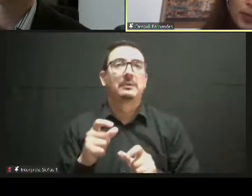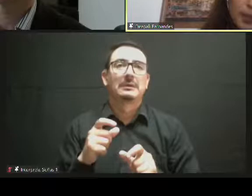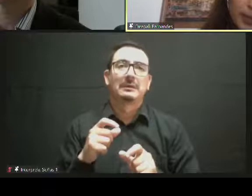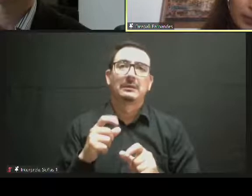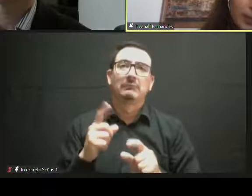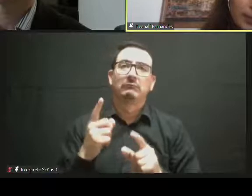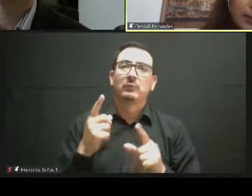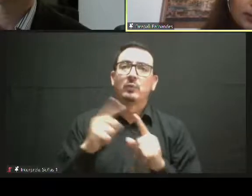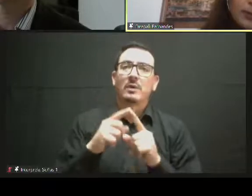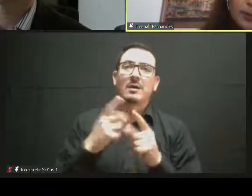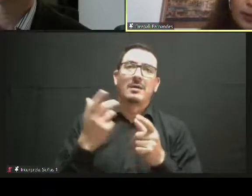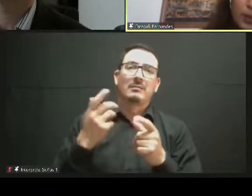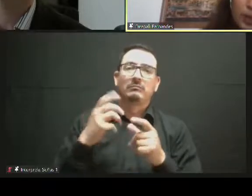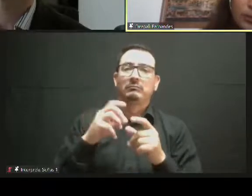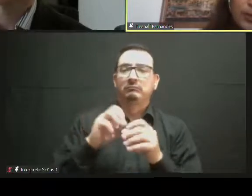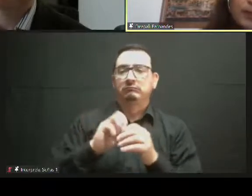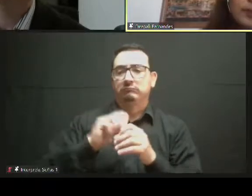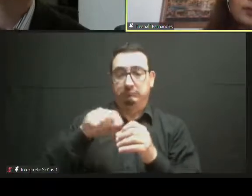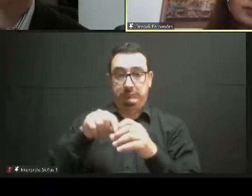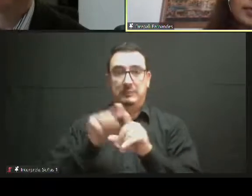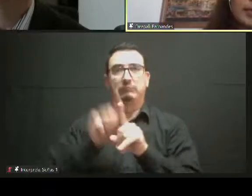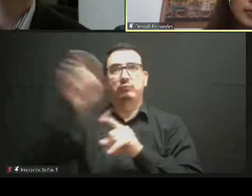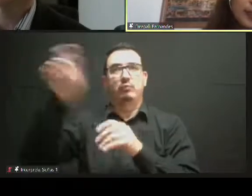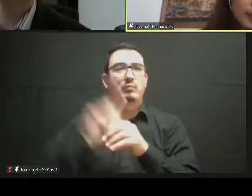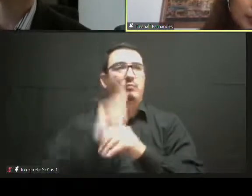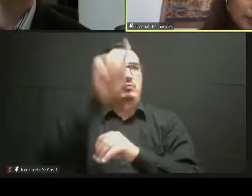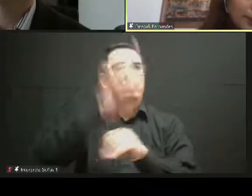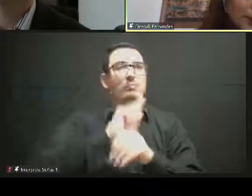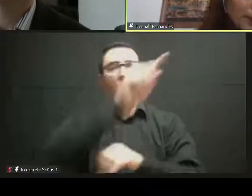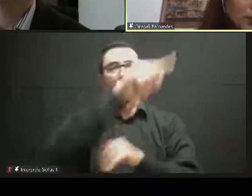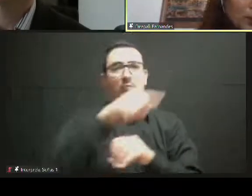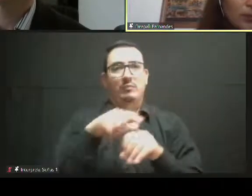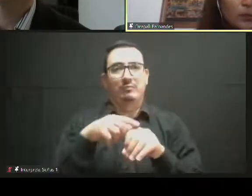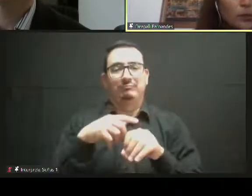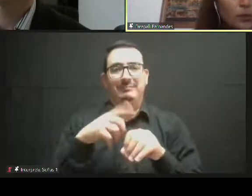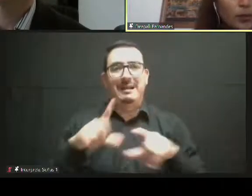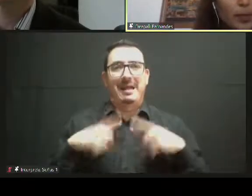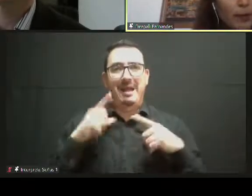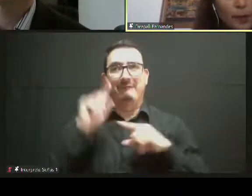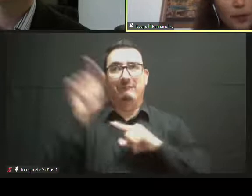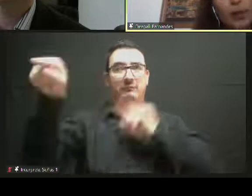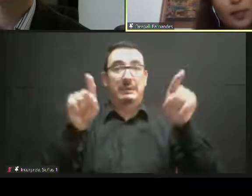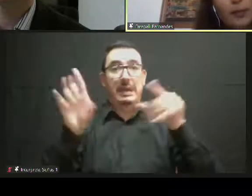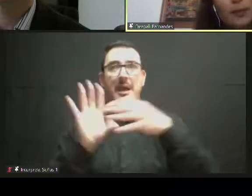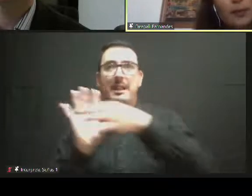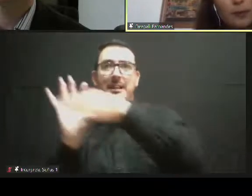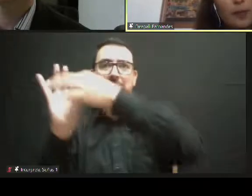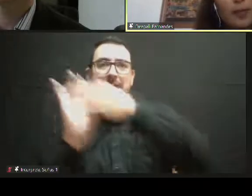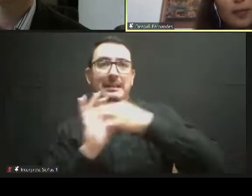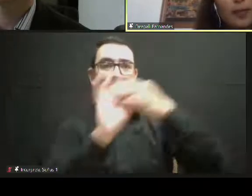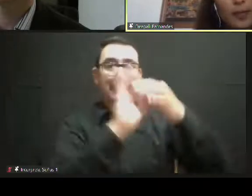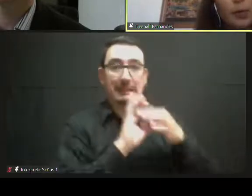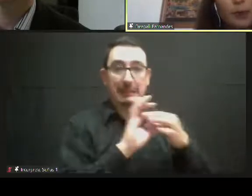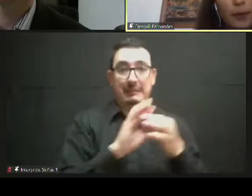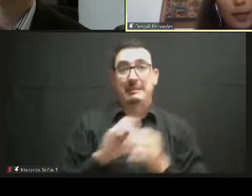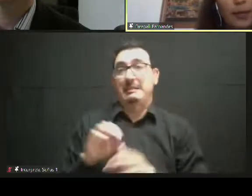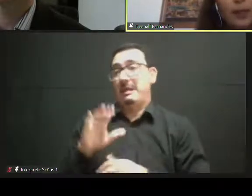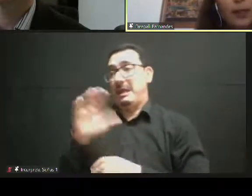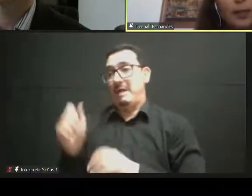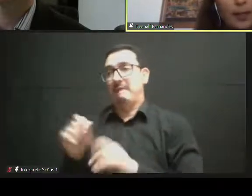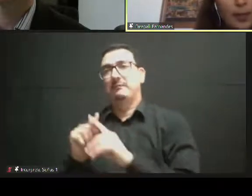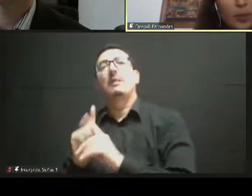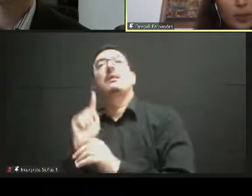investment, who came back with technological transfers, skills, so on and so forth. Africa has a very highly